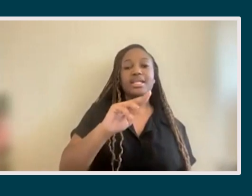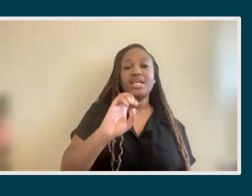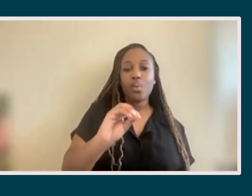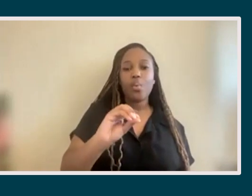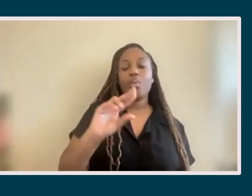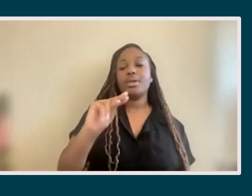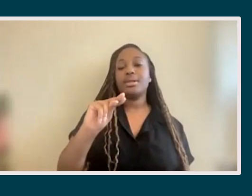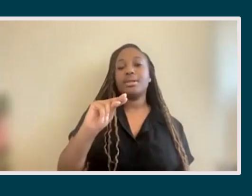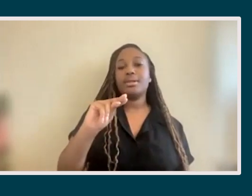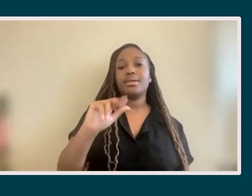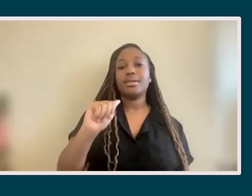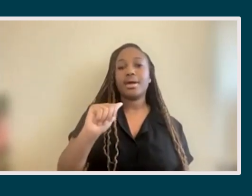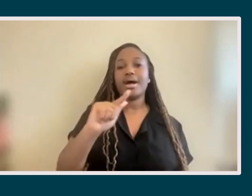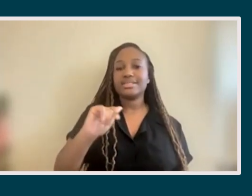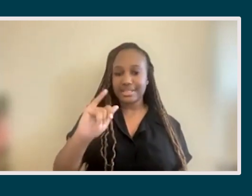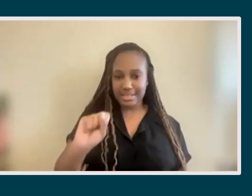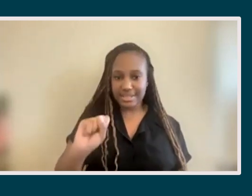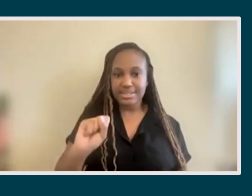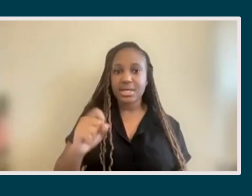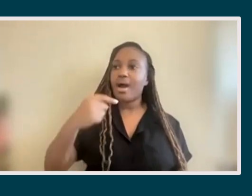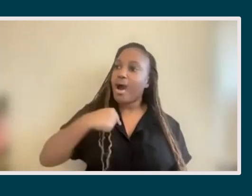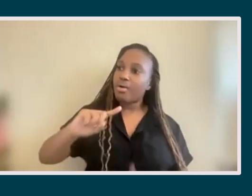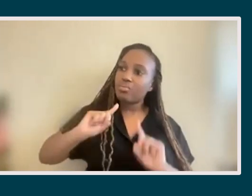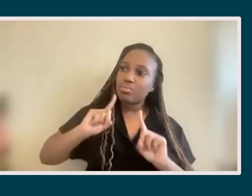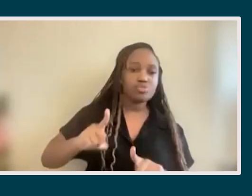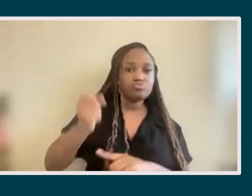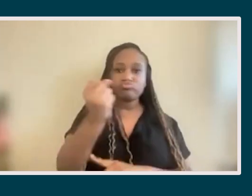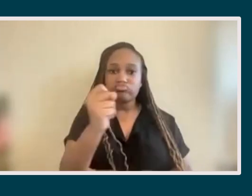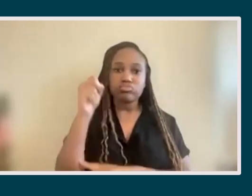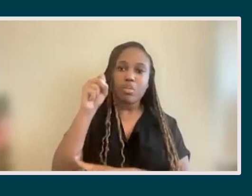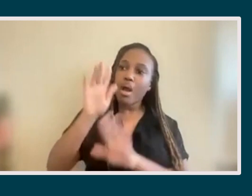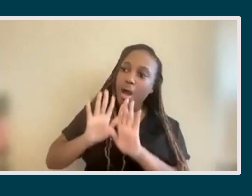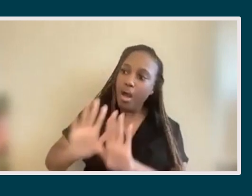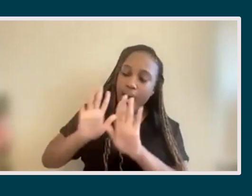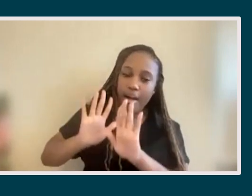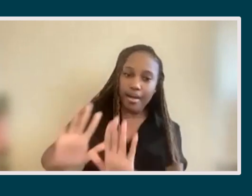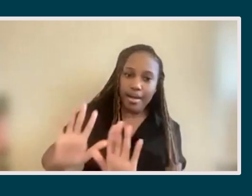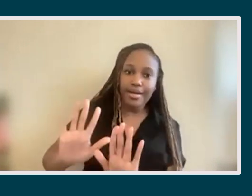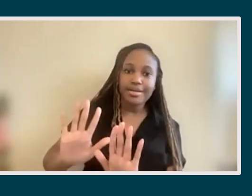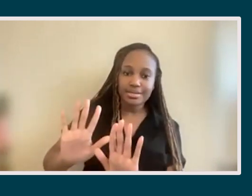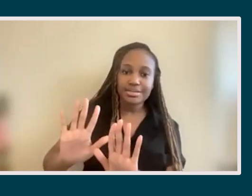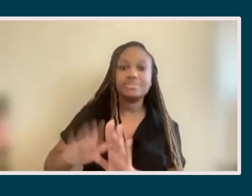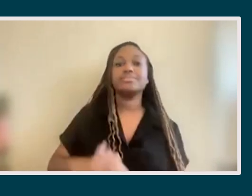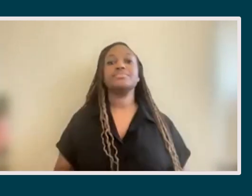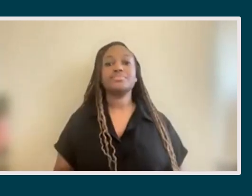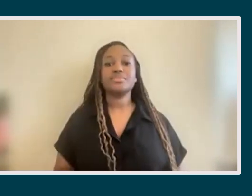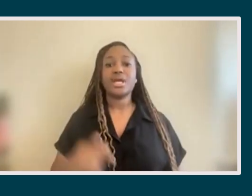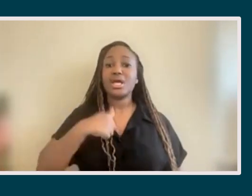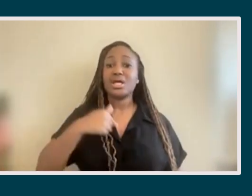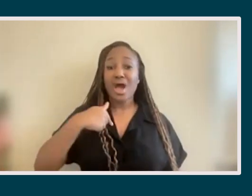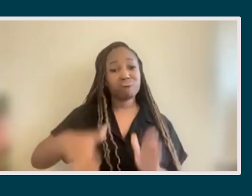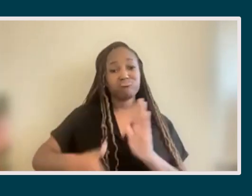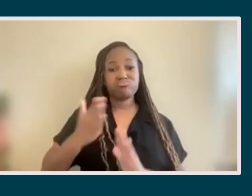Nazis. I went to parades to turn my back on Nazis. And I ran as a pro-choice candidate when